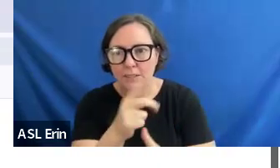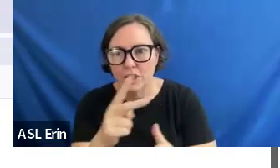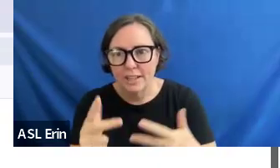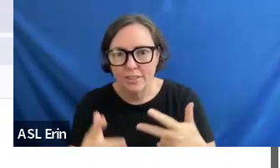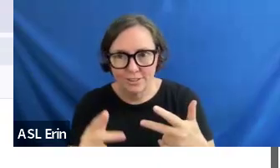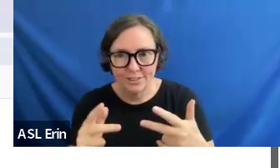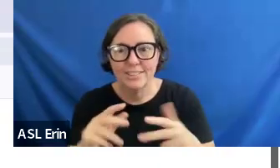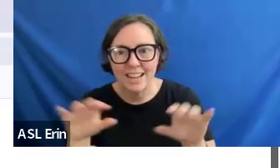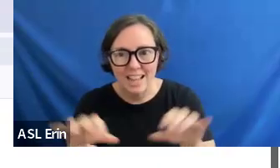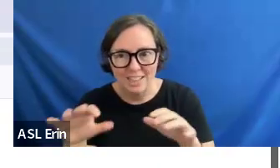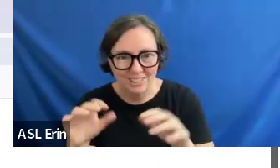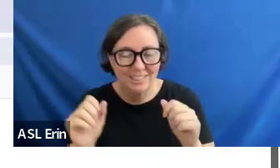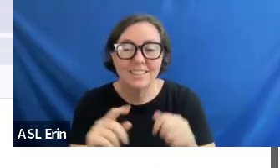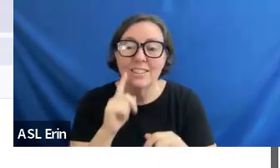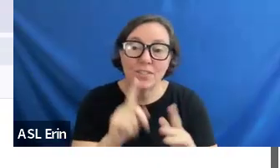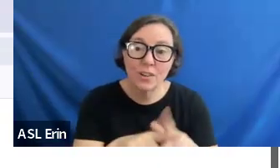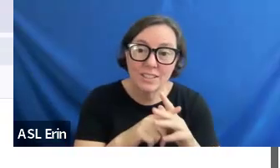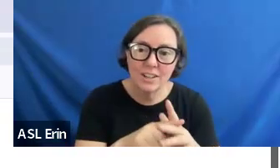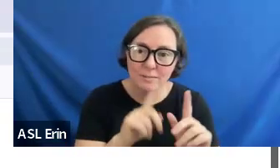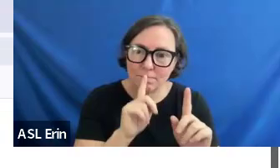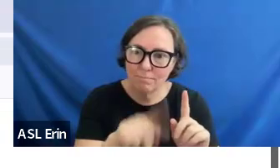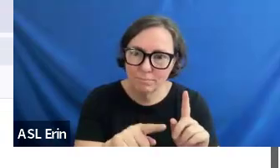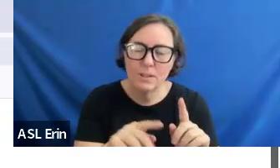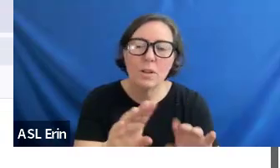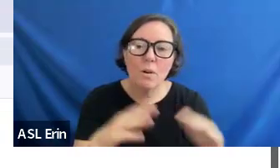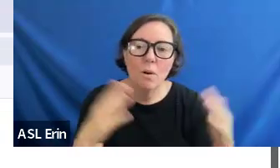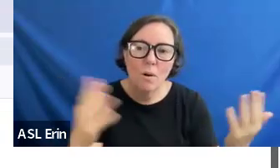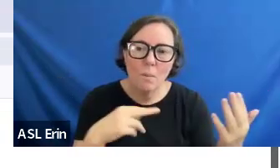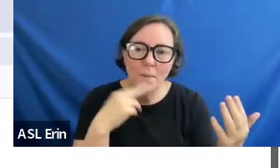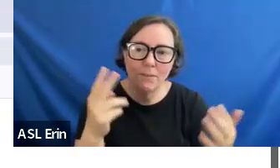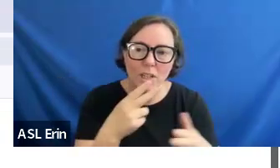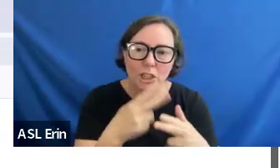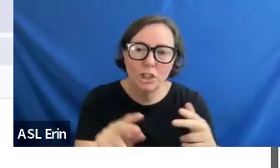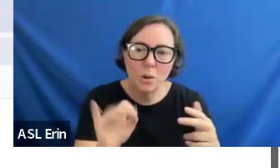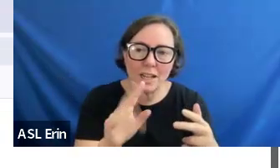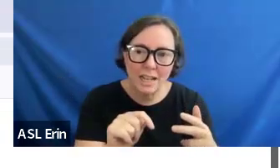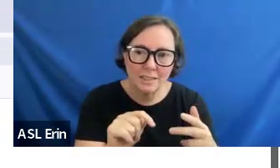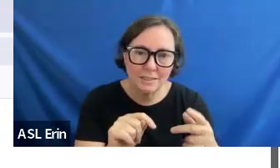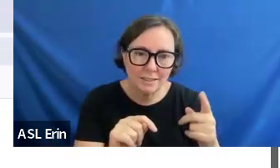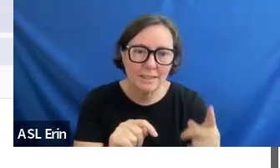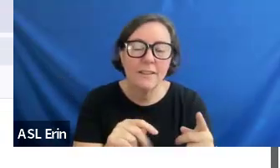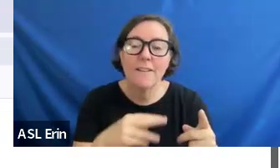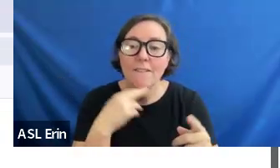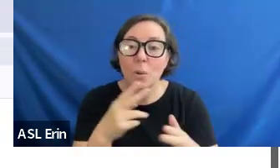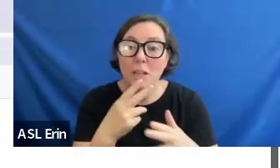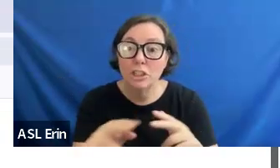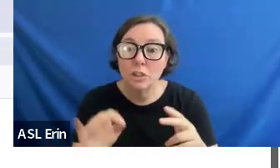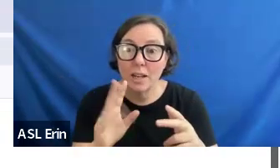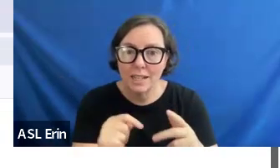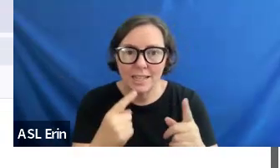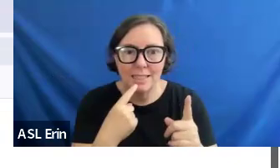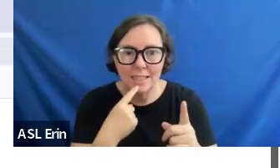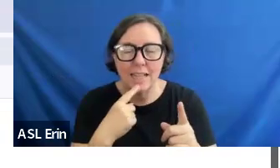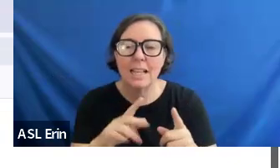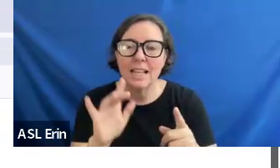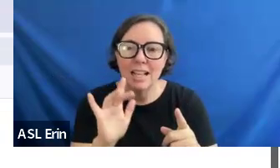get started, activate voice access and say Open Voice Shortcuts. On the Voice Shortcuts page, say